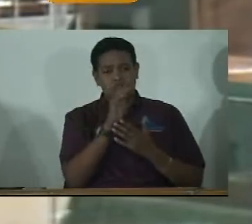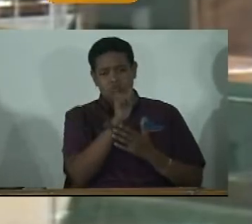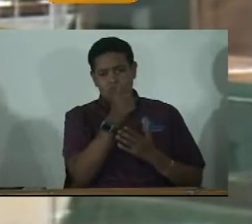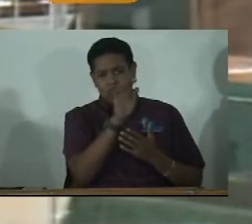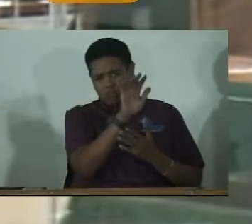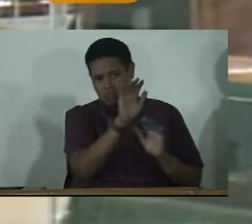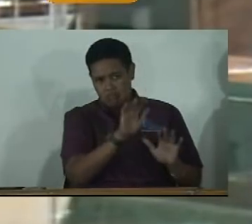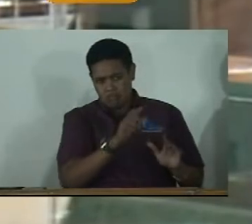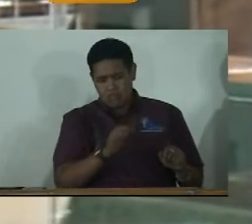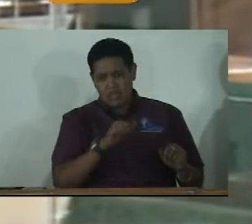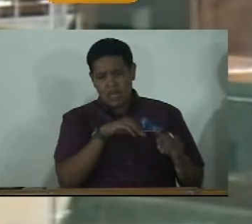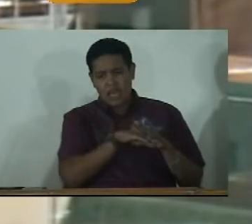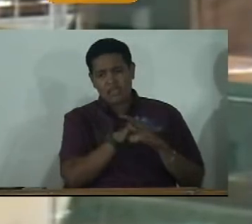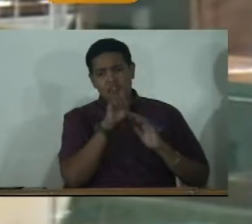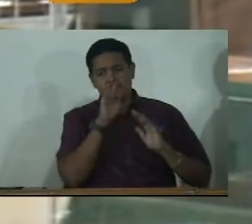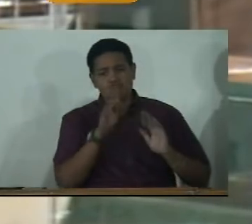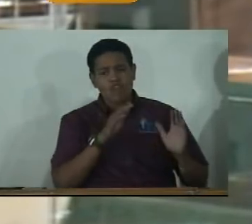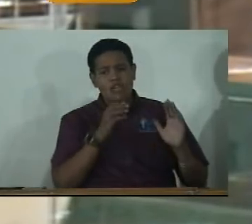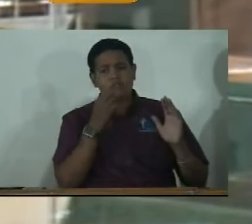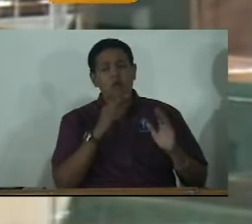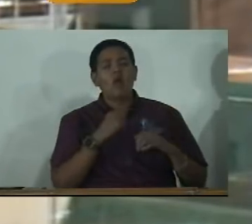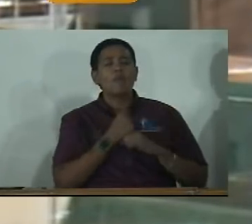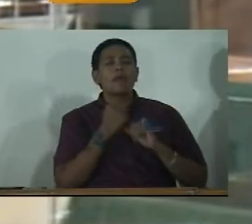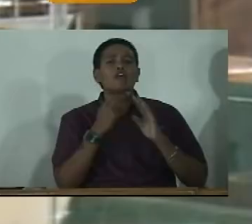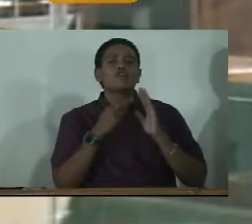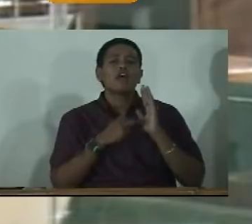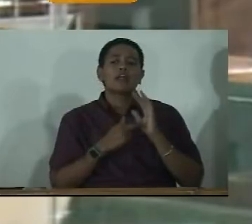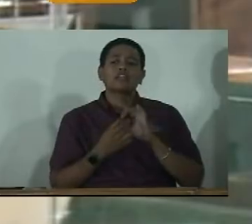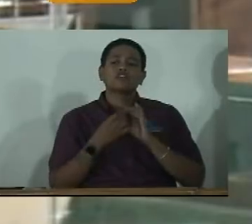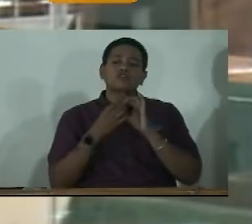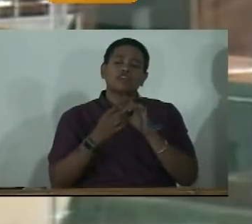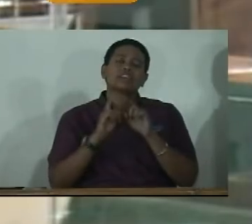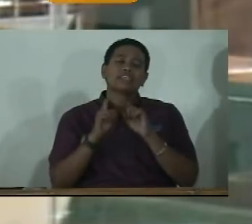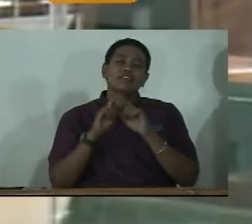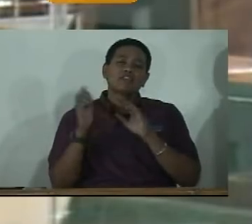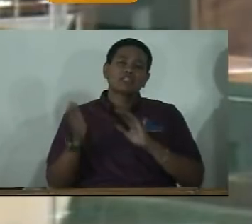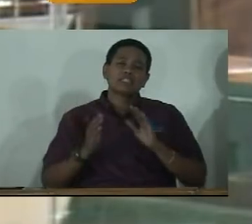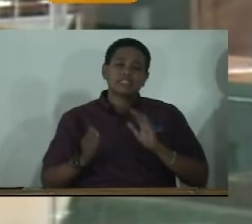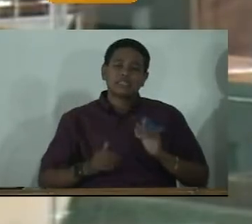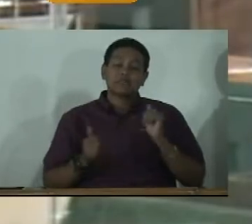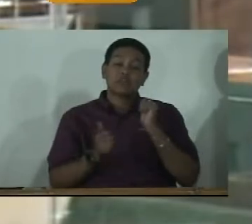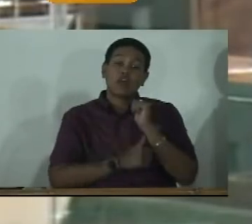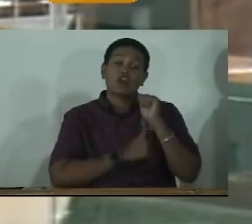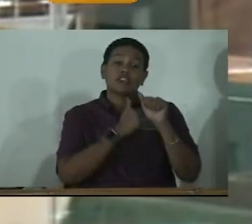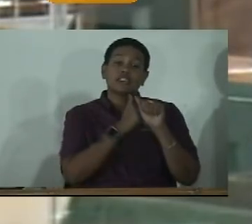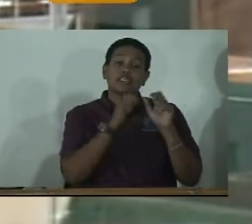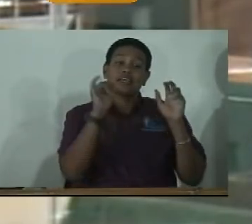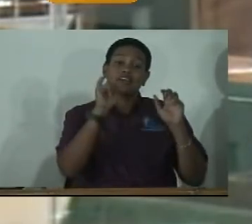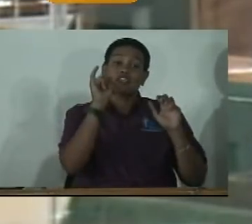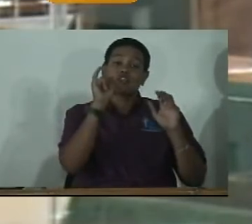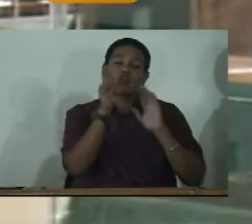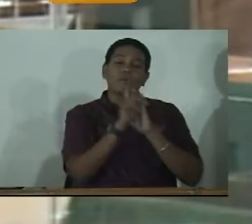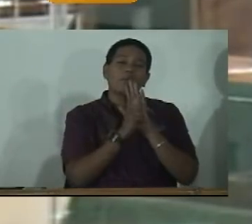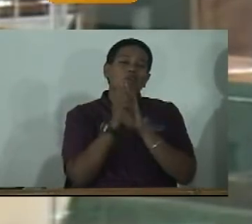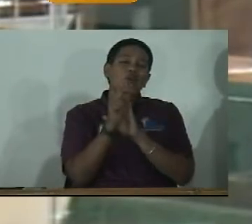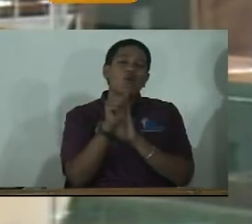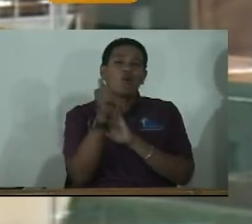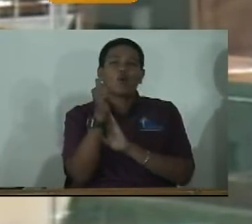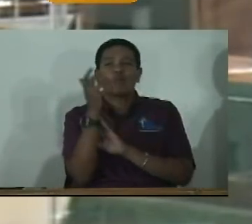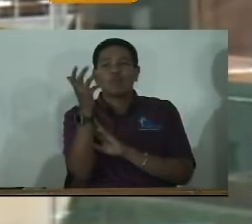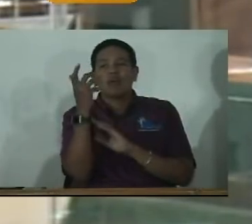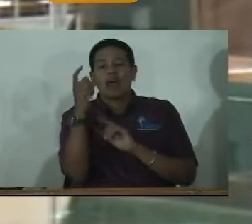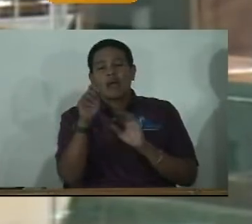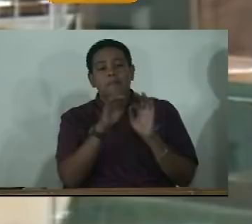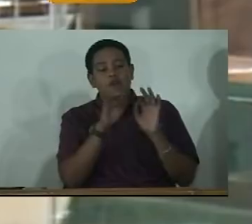may enter into arrangements or make regulations regarding schemes under insurance policies or otherwise. The